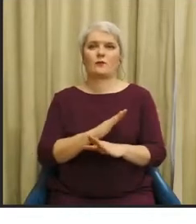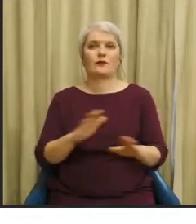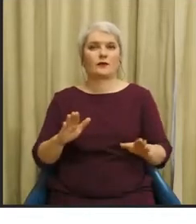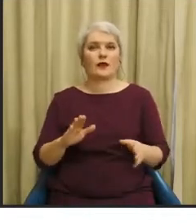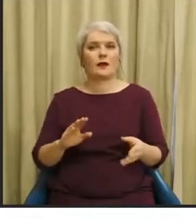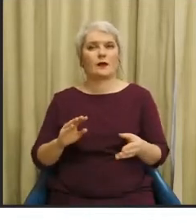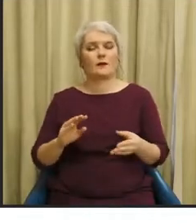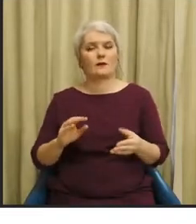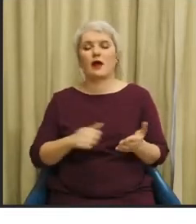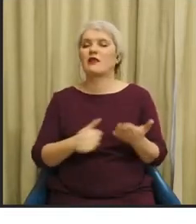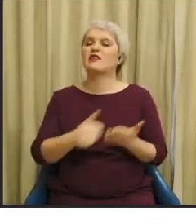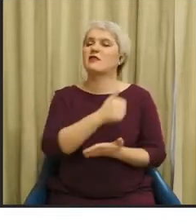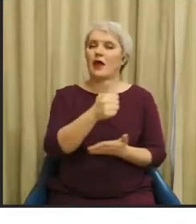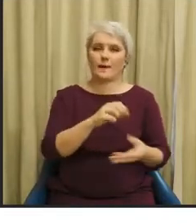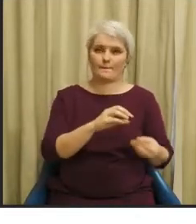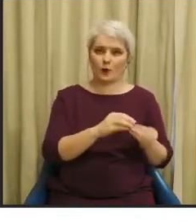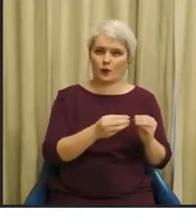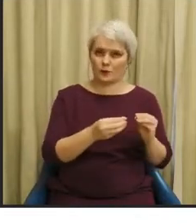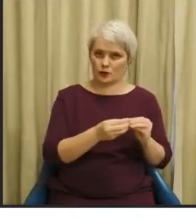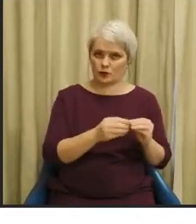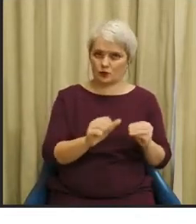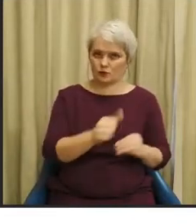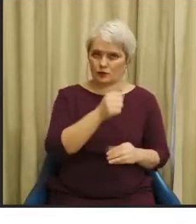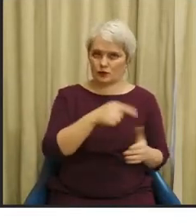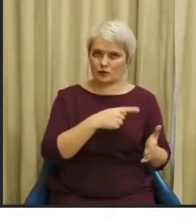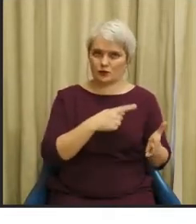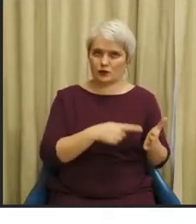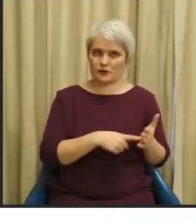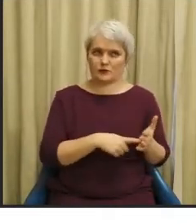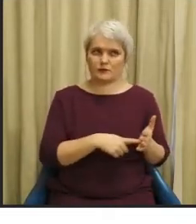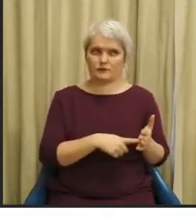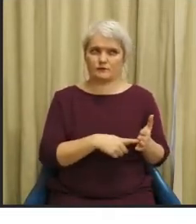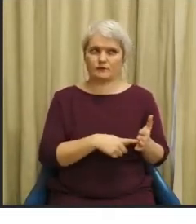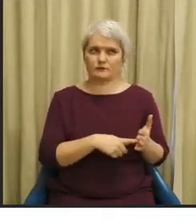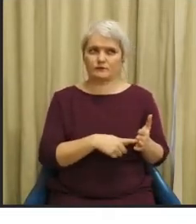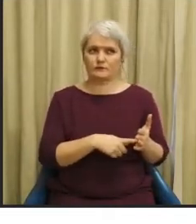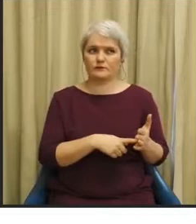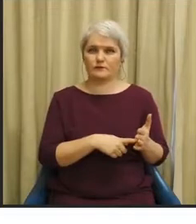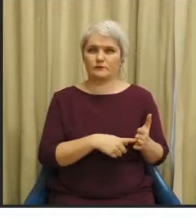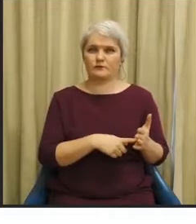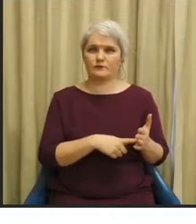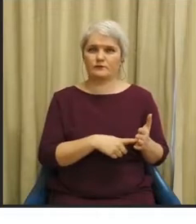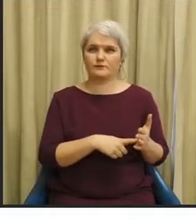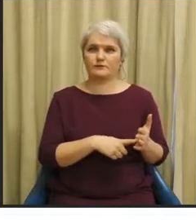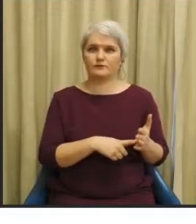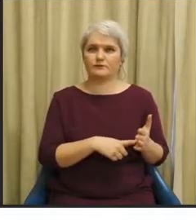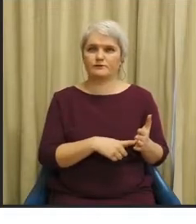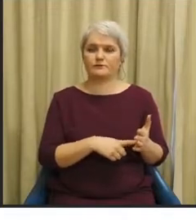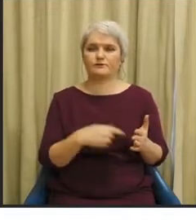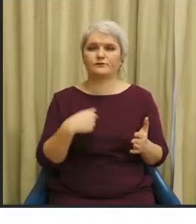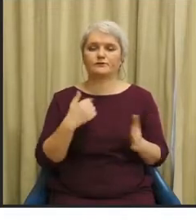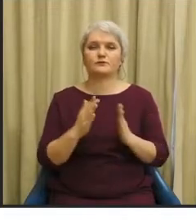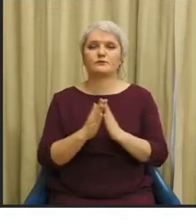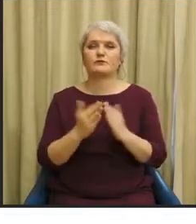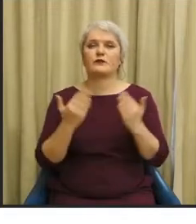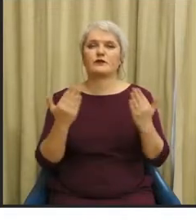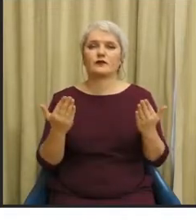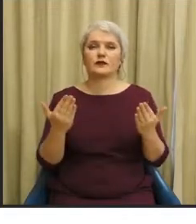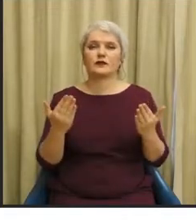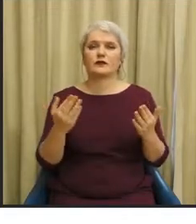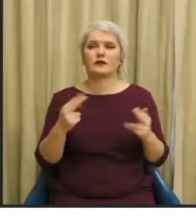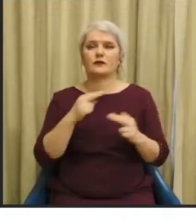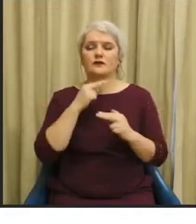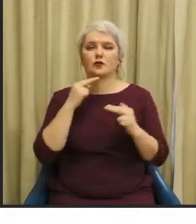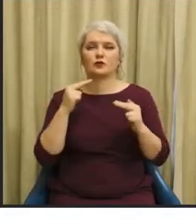question, but I would like to ask you to focus on maybe the things that you see as burning issues or